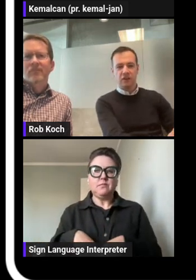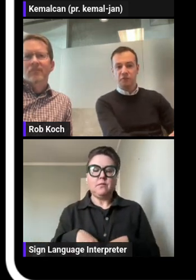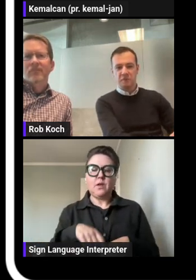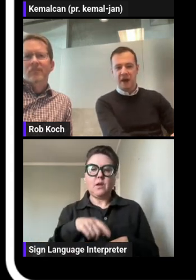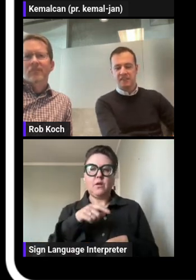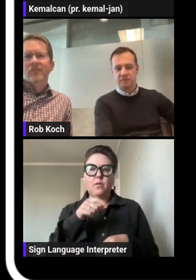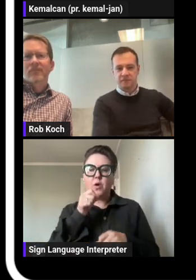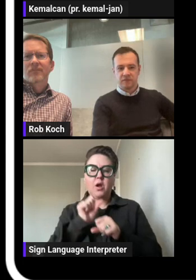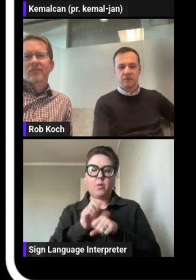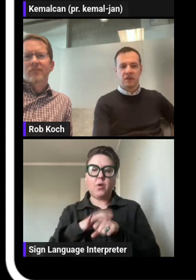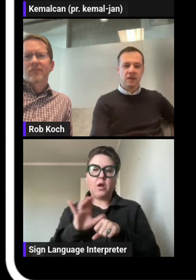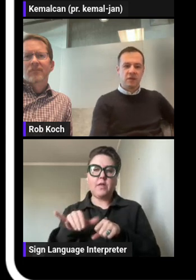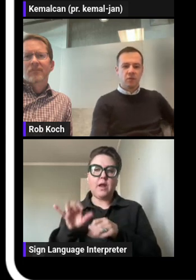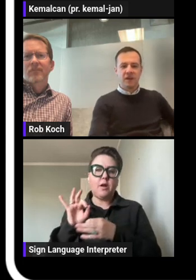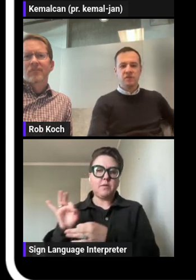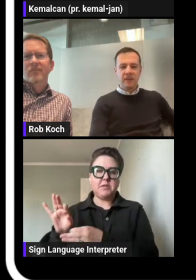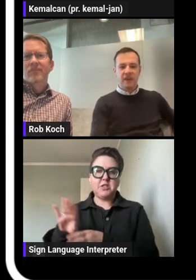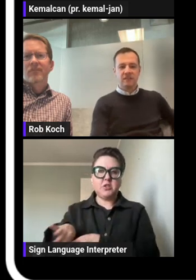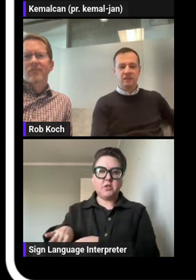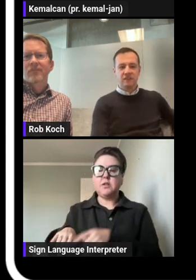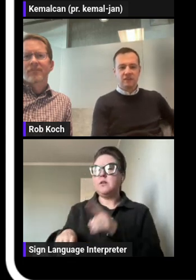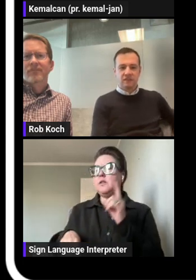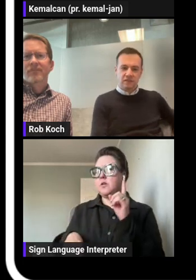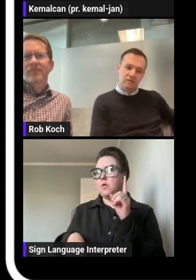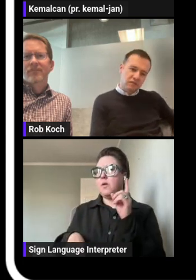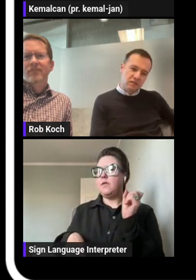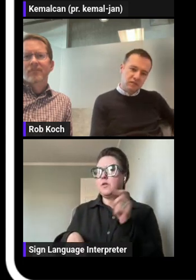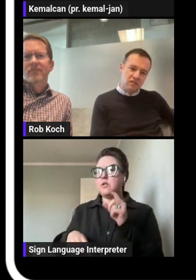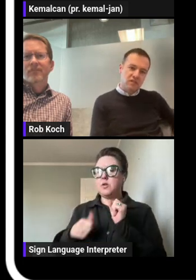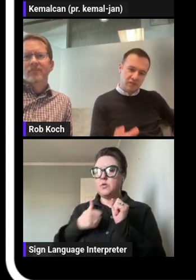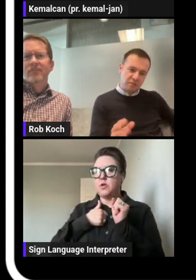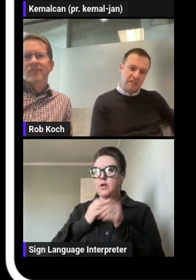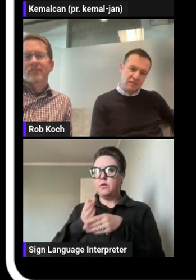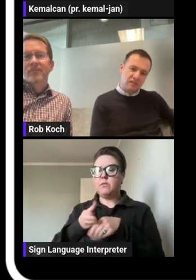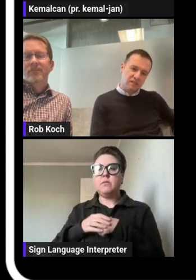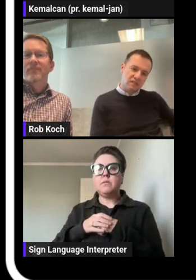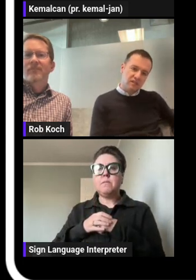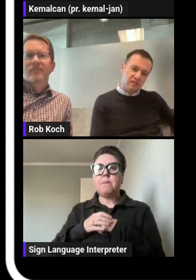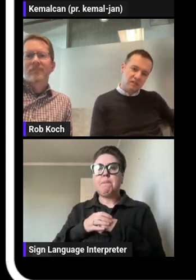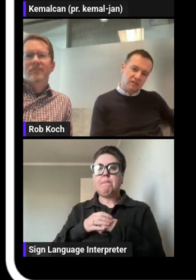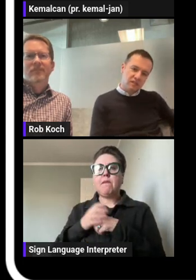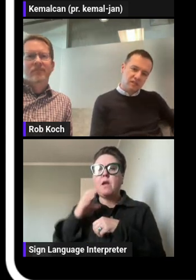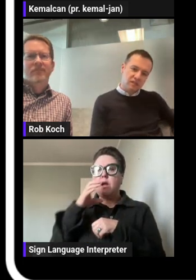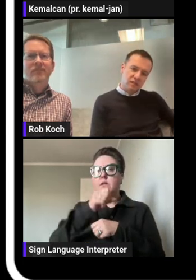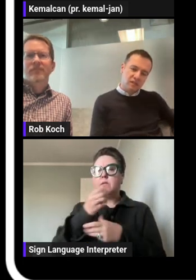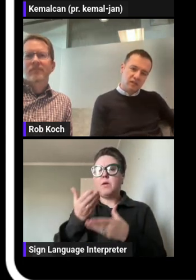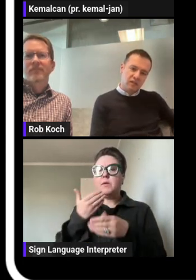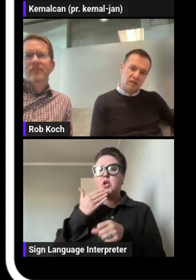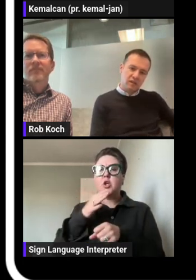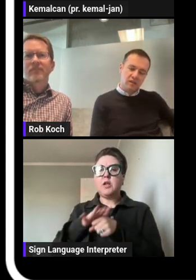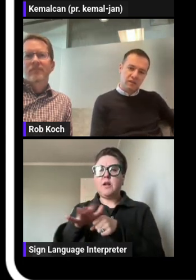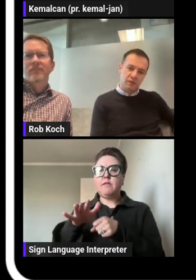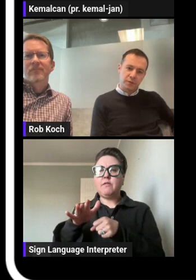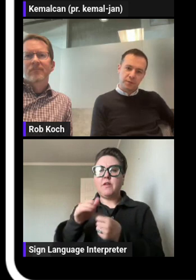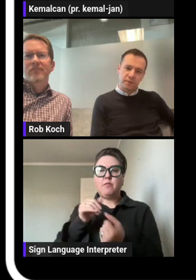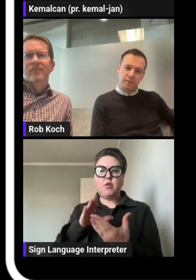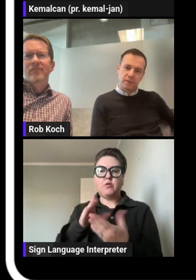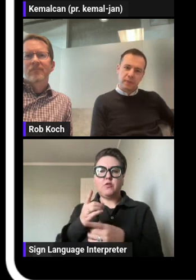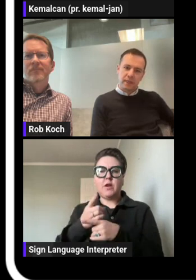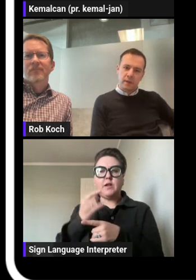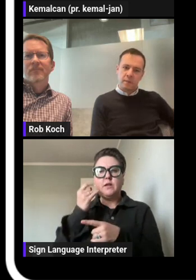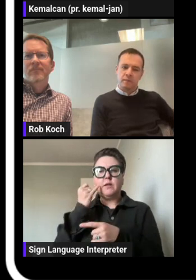work on it and optimize it. I guess there's probably. Oh, sorry. I guess there's probably like a good enough approach, because if you